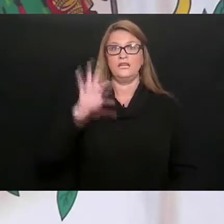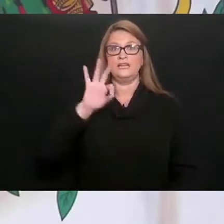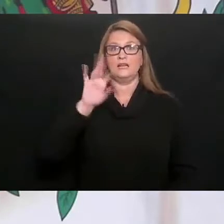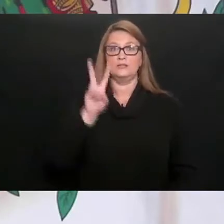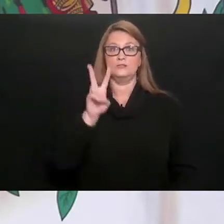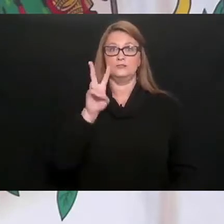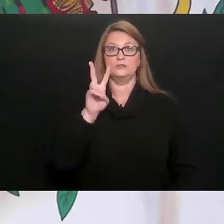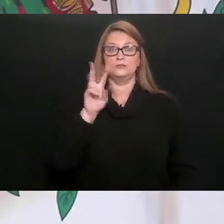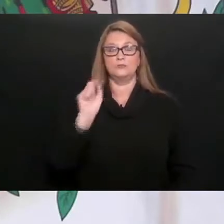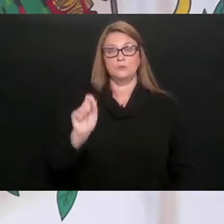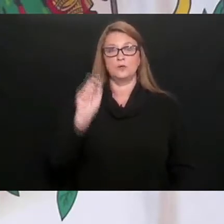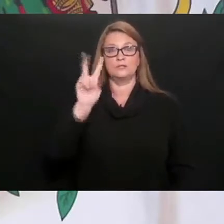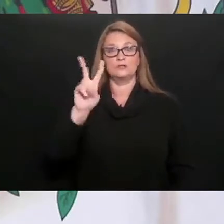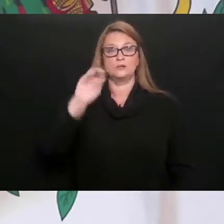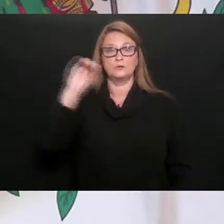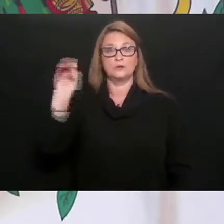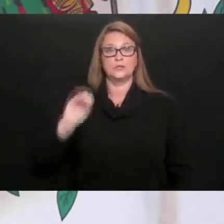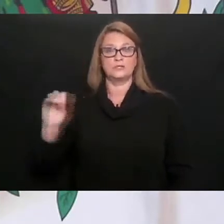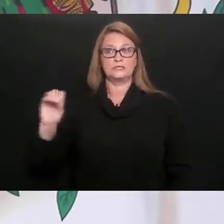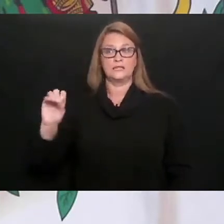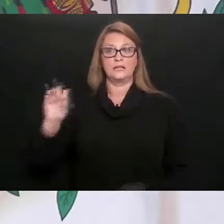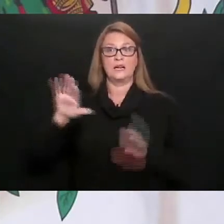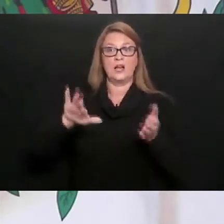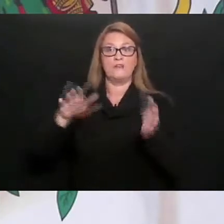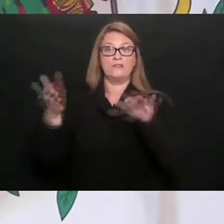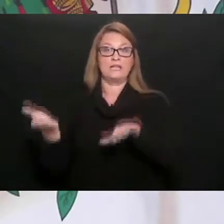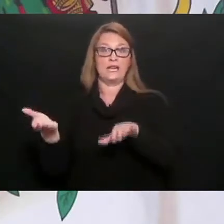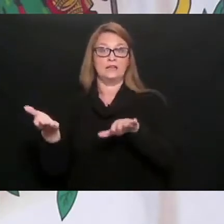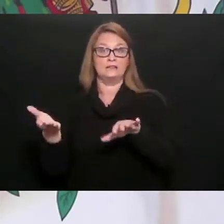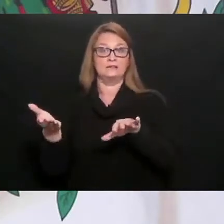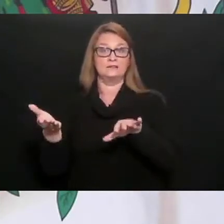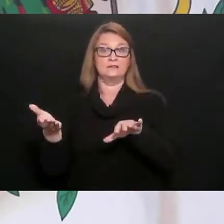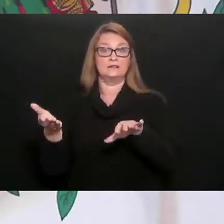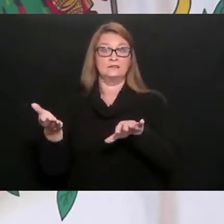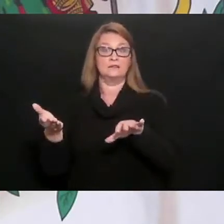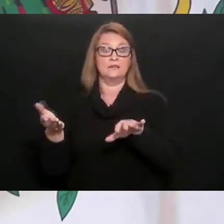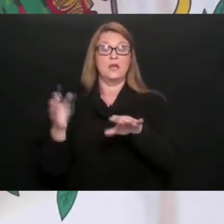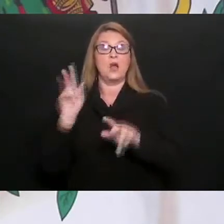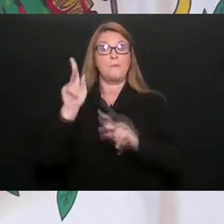"92.2% of the deaths that we have here are people that are unvaccinated.